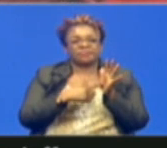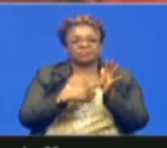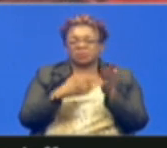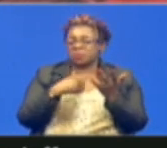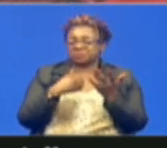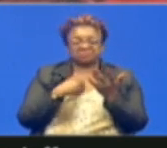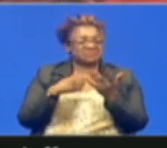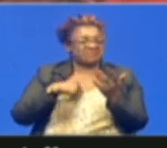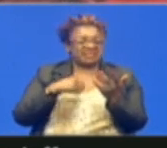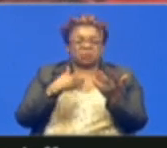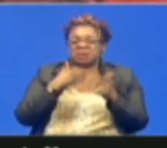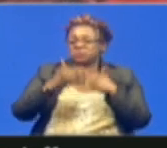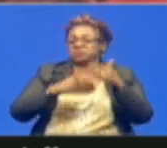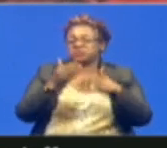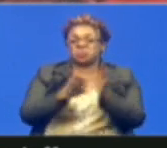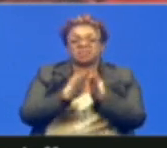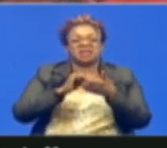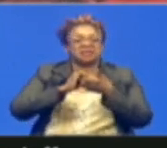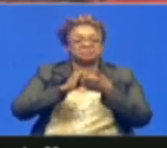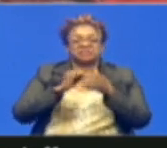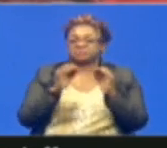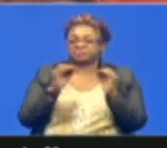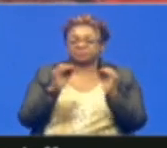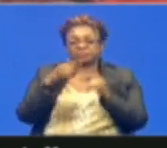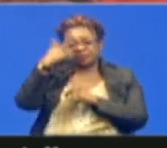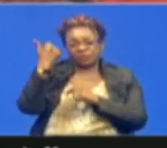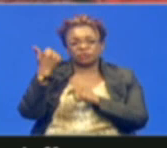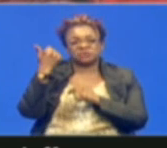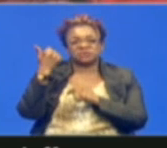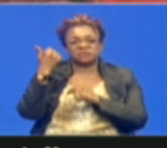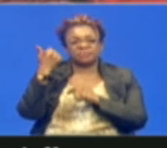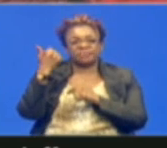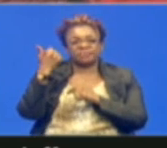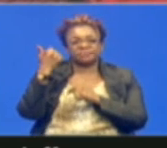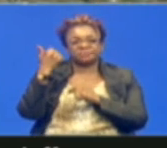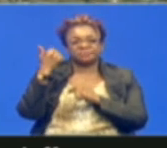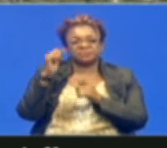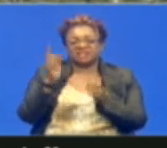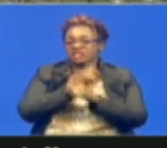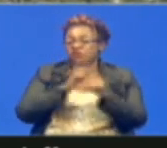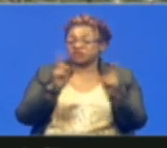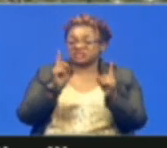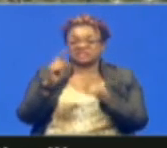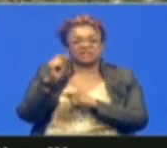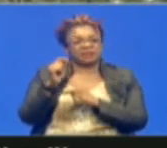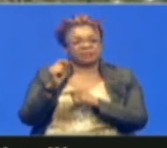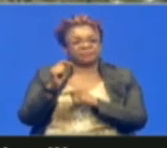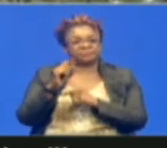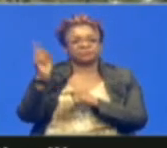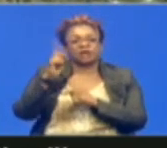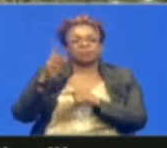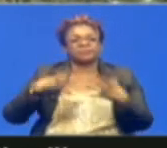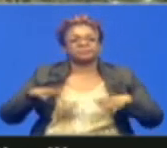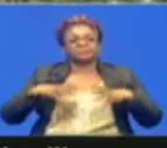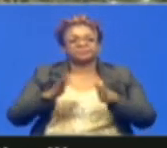to continue with the engagement. We, as a matter of fact, did not tender. Nairobi residents and visitors are